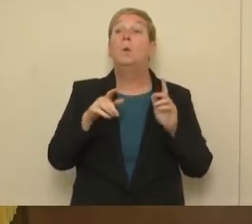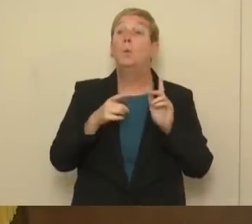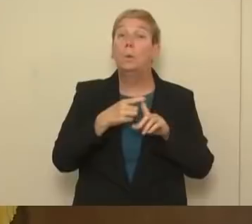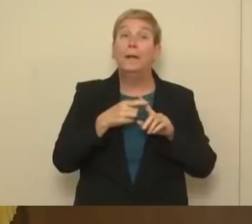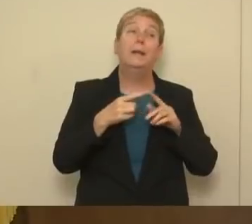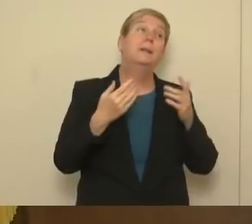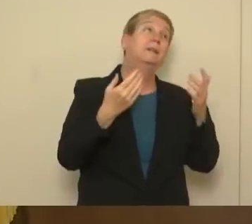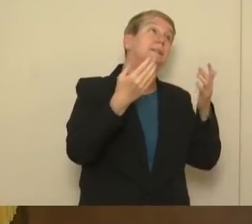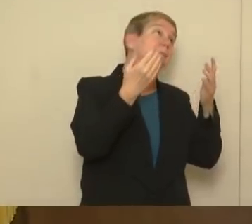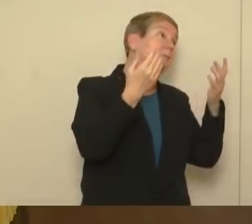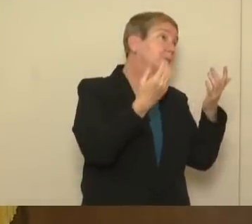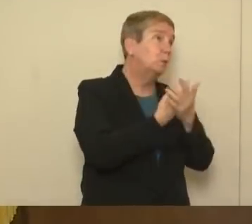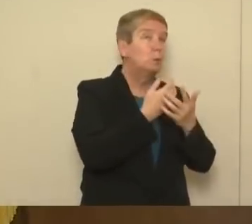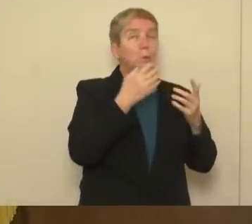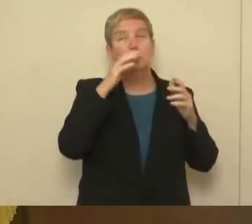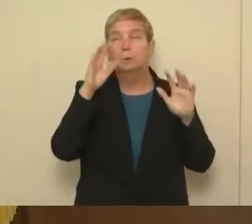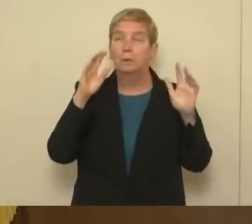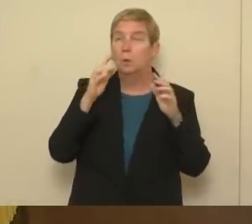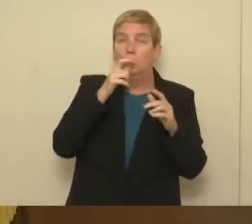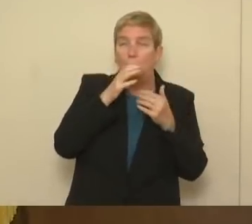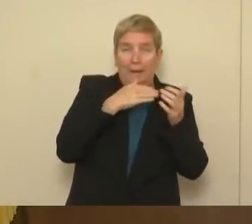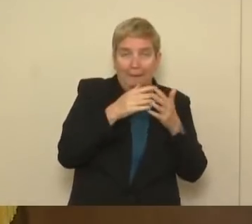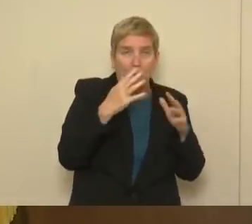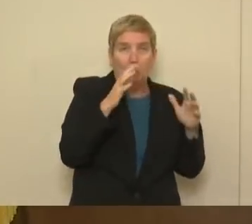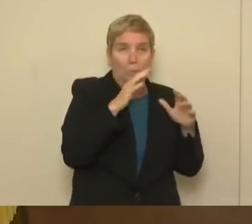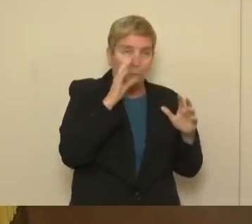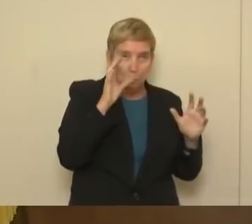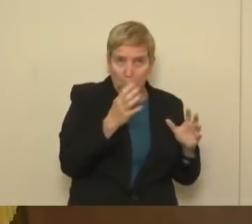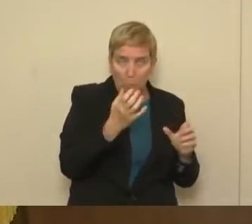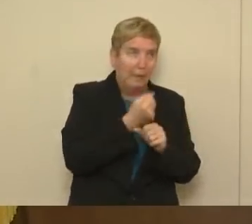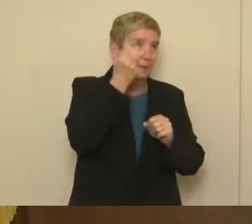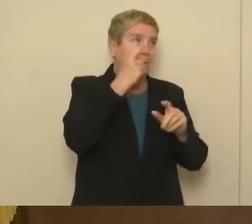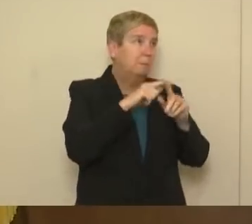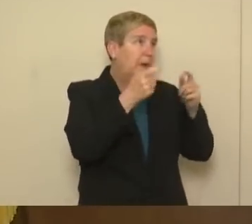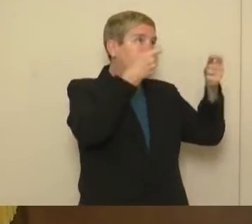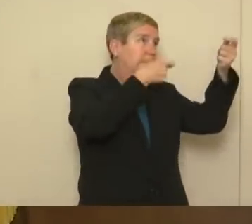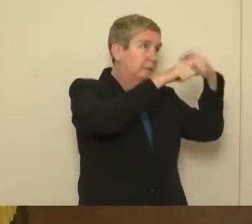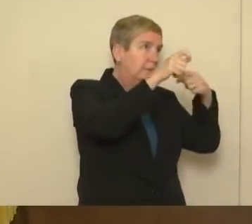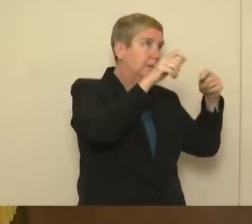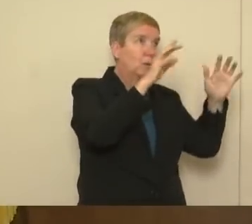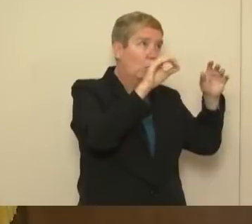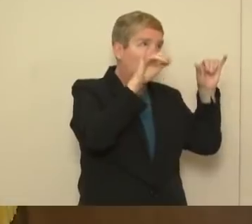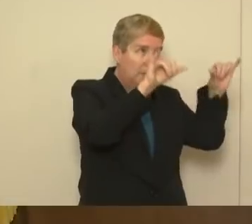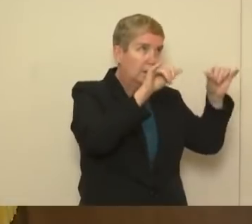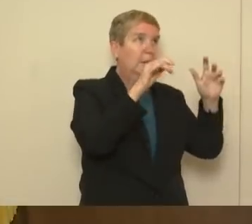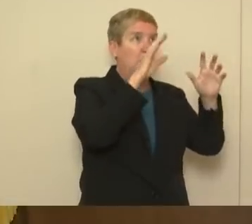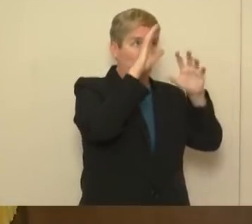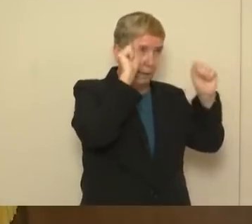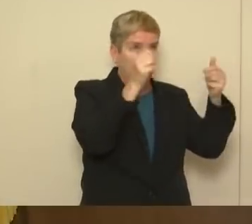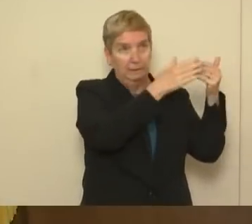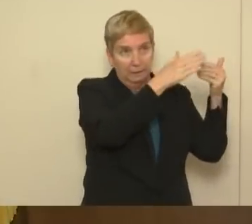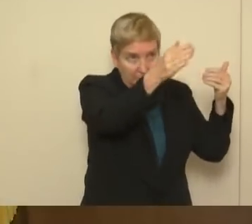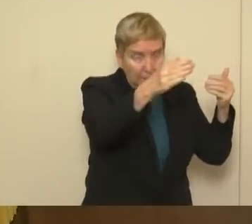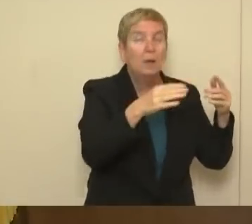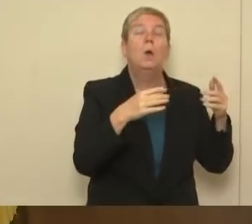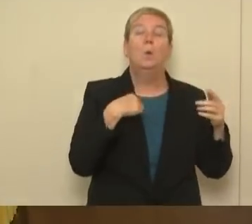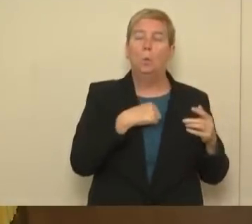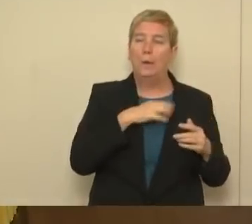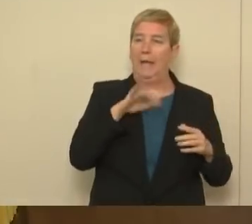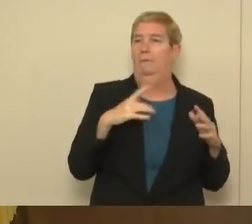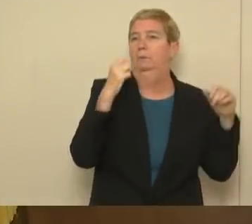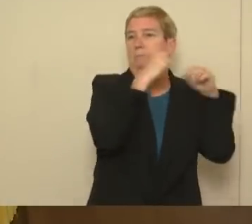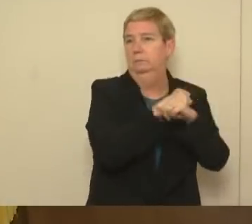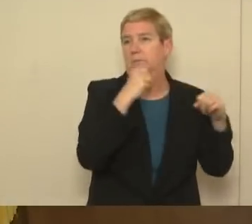House, whoever wins, and for Congress, we're going to keep pushing to do that. But beyond that,